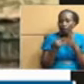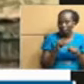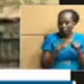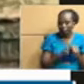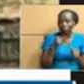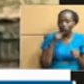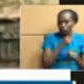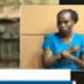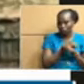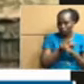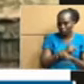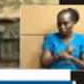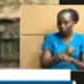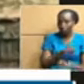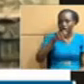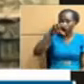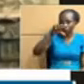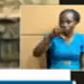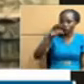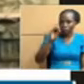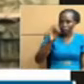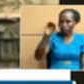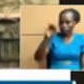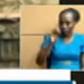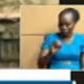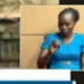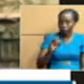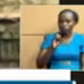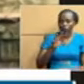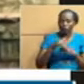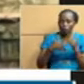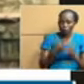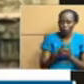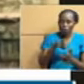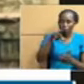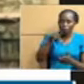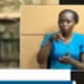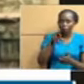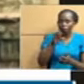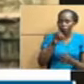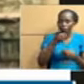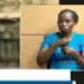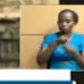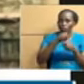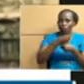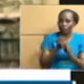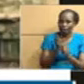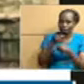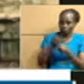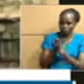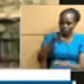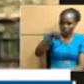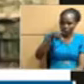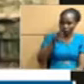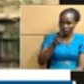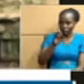need to understand that 90% of our production sector is informal. That 90% are